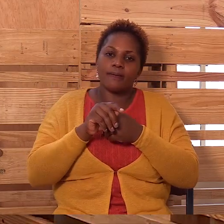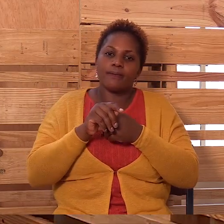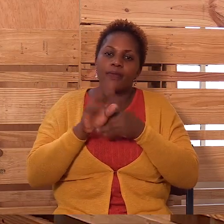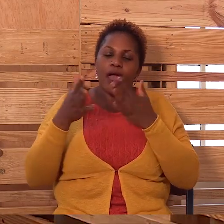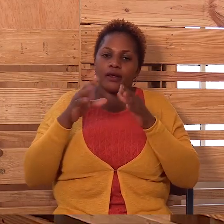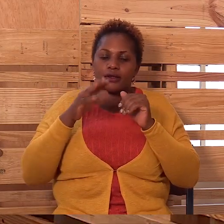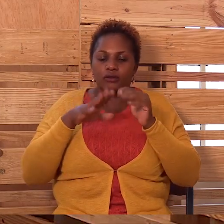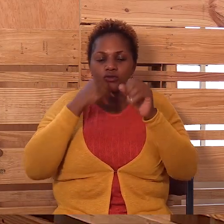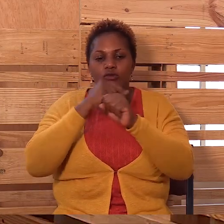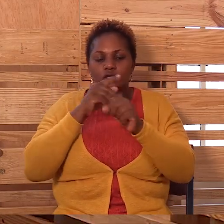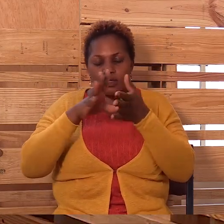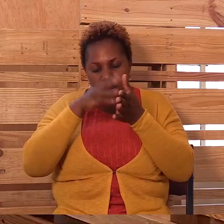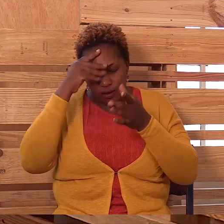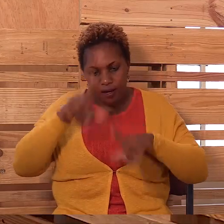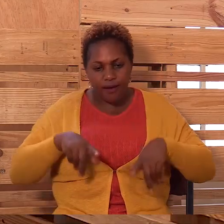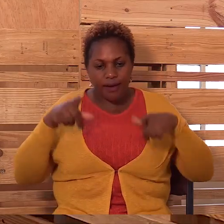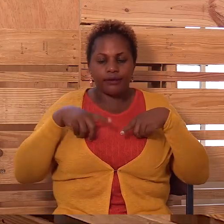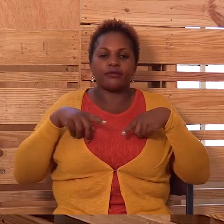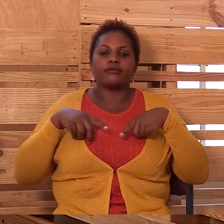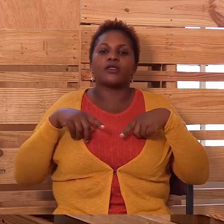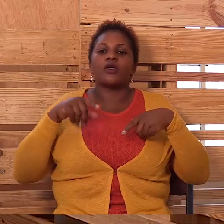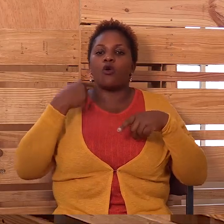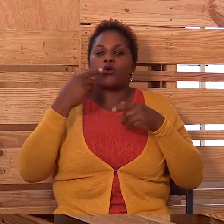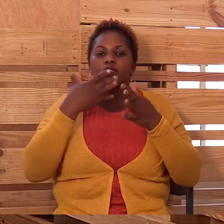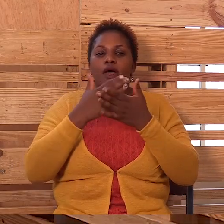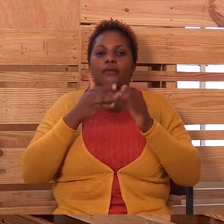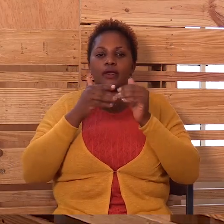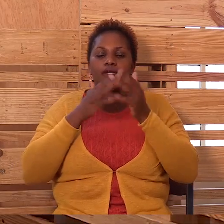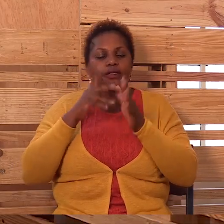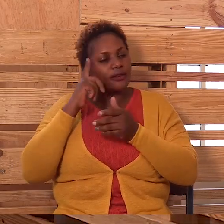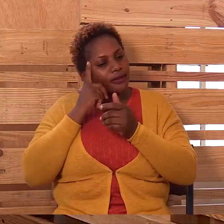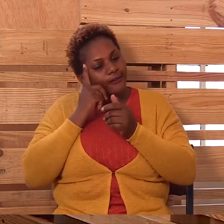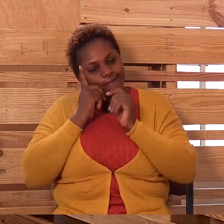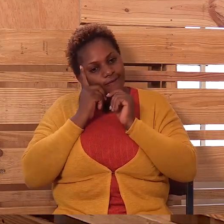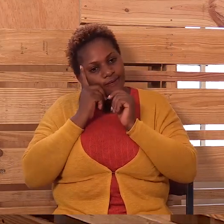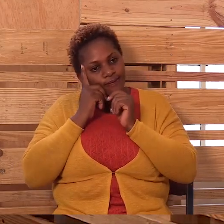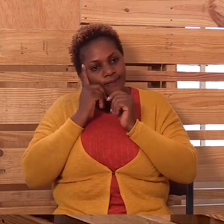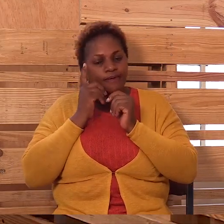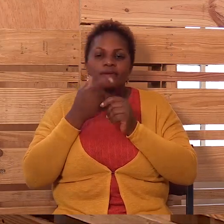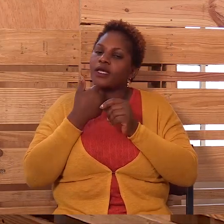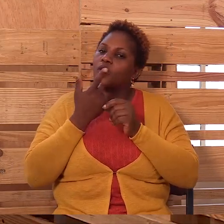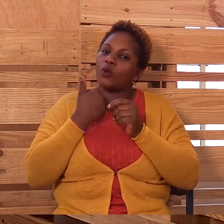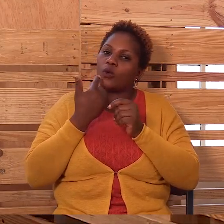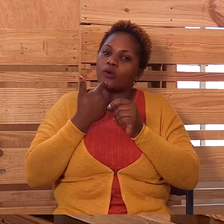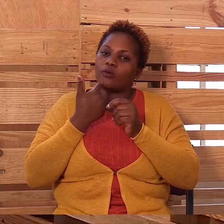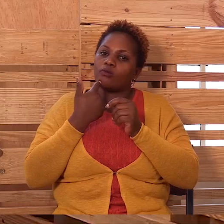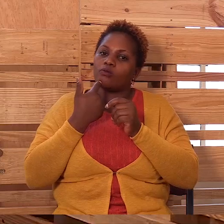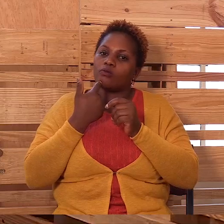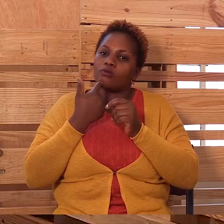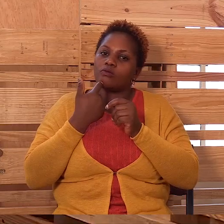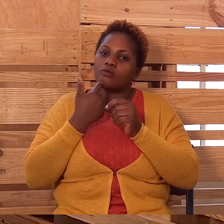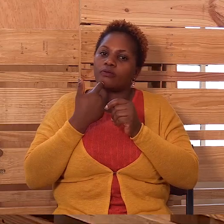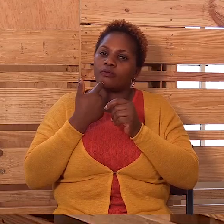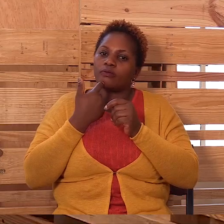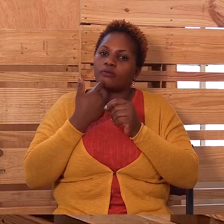them. And how can we apply this lesson in our lives? Who are some of the leaders you can think about? Can you talk about them for